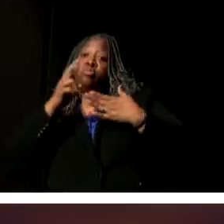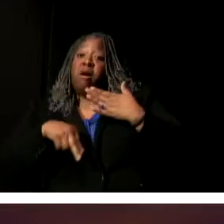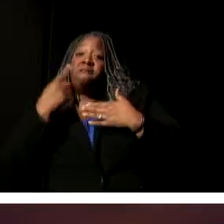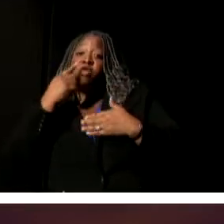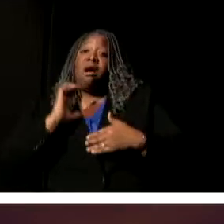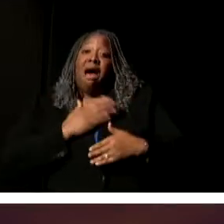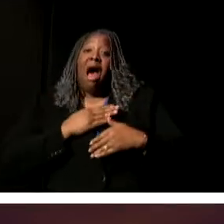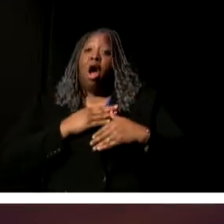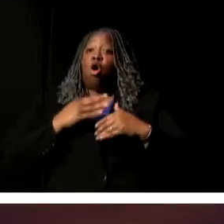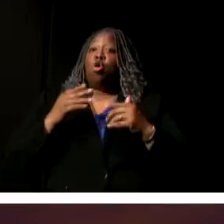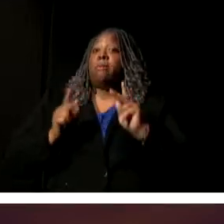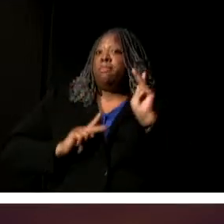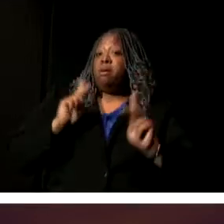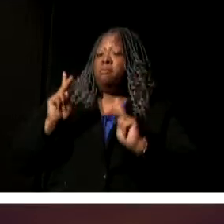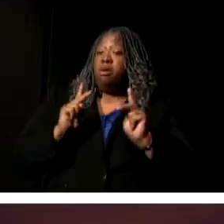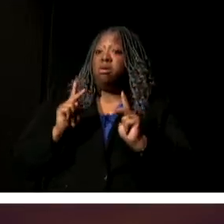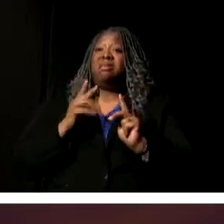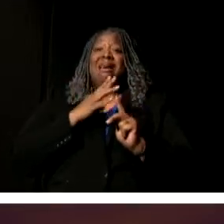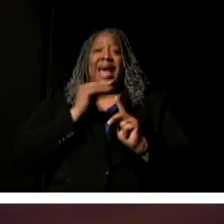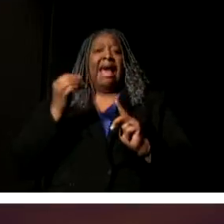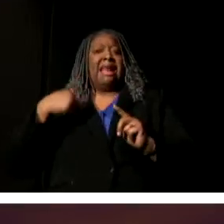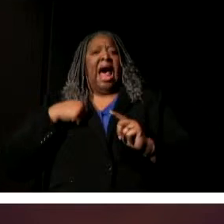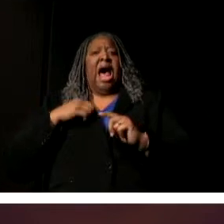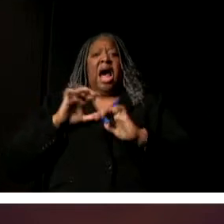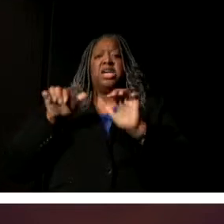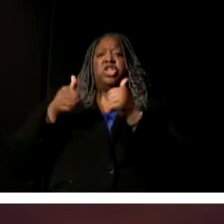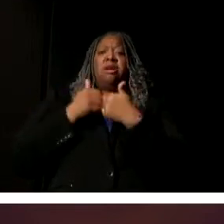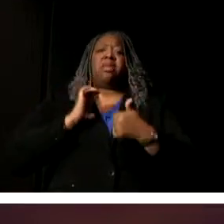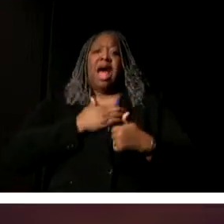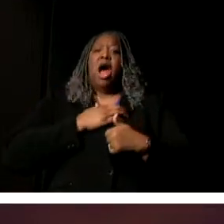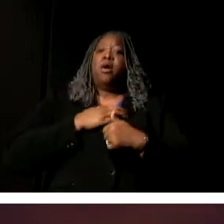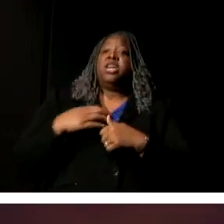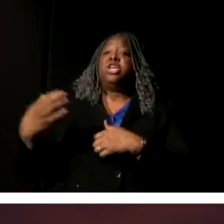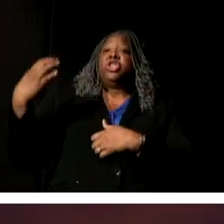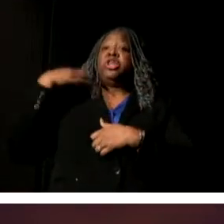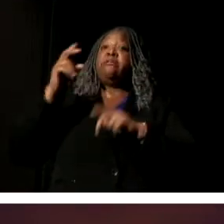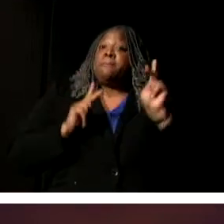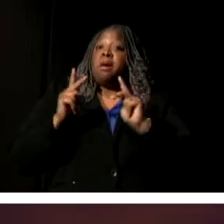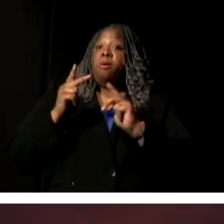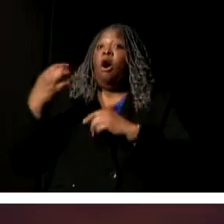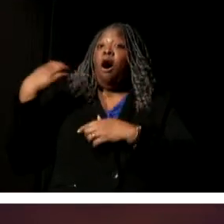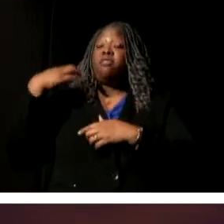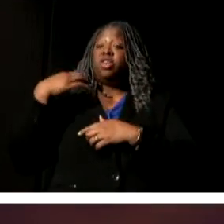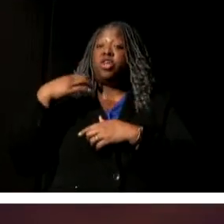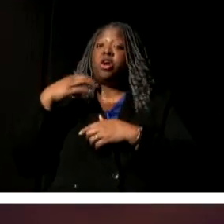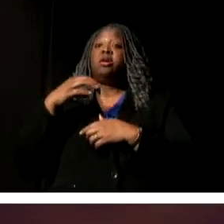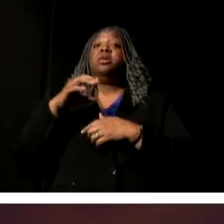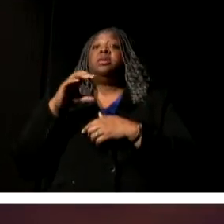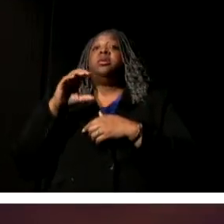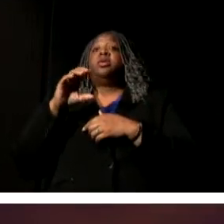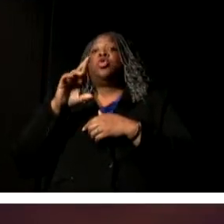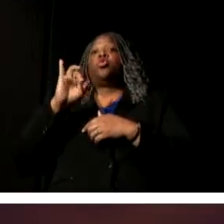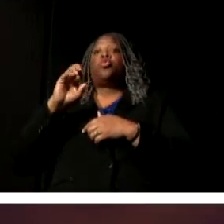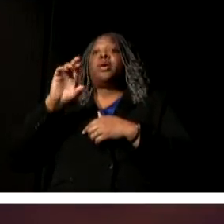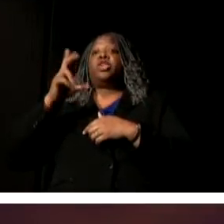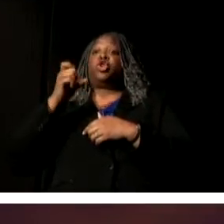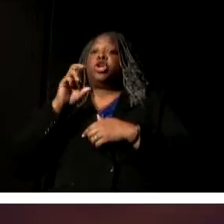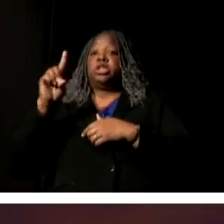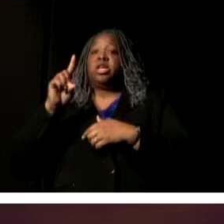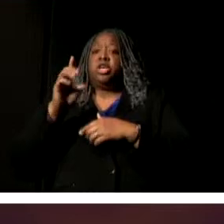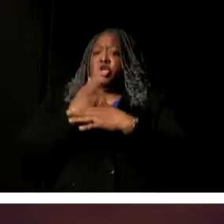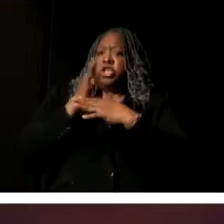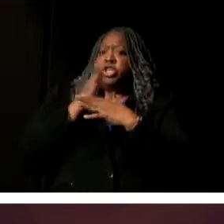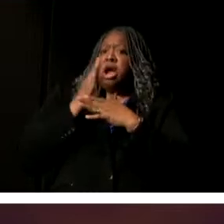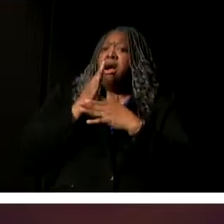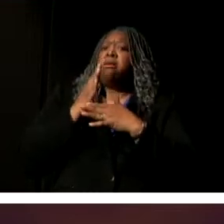residents. Accordingly, I've challenged our Chief People Officer, Sheridan Richards, to shepherd these improvements so that our